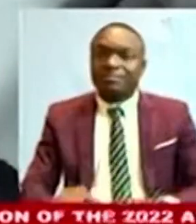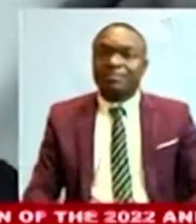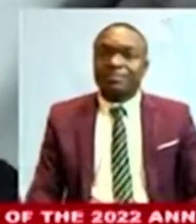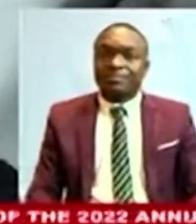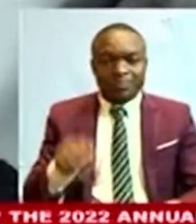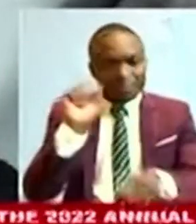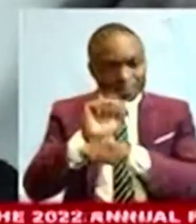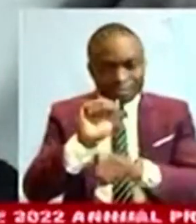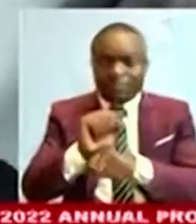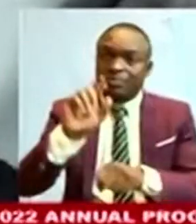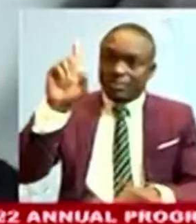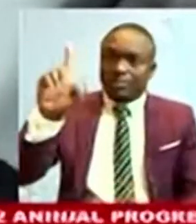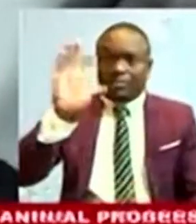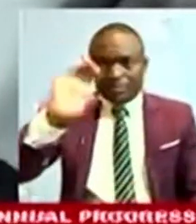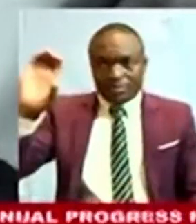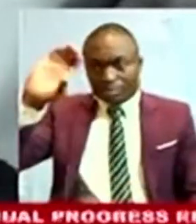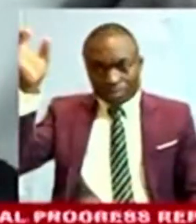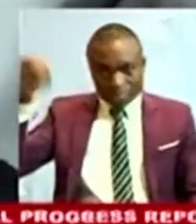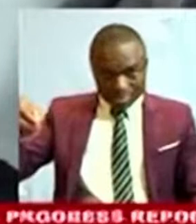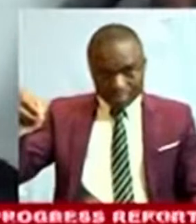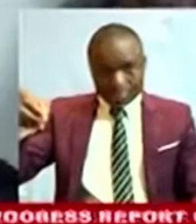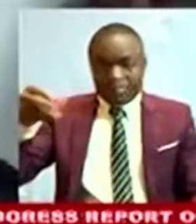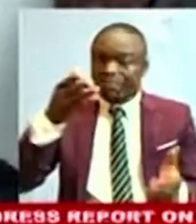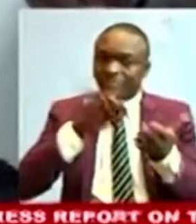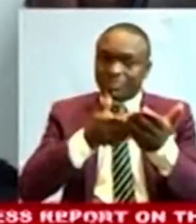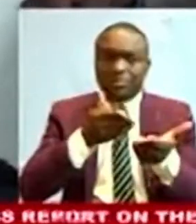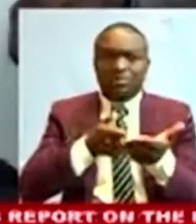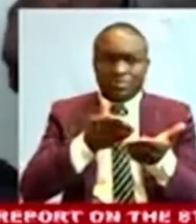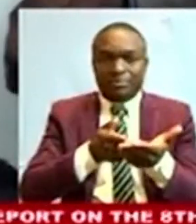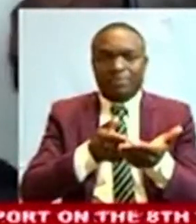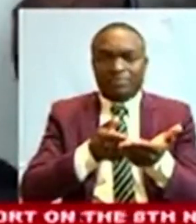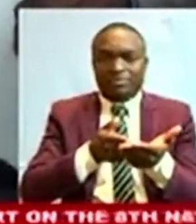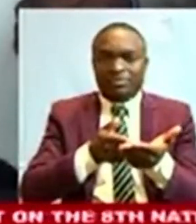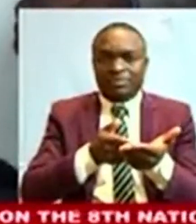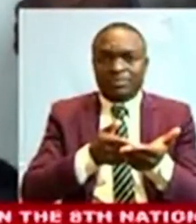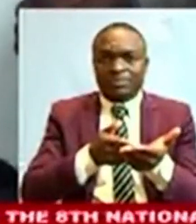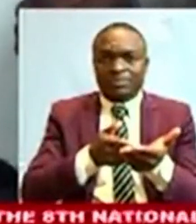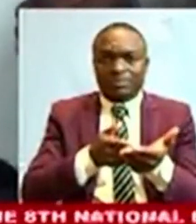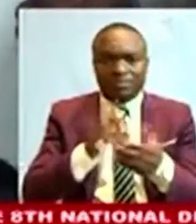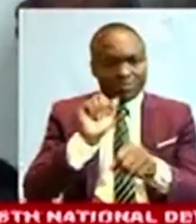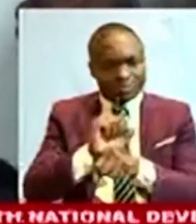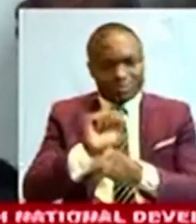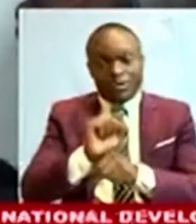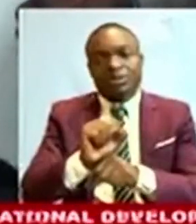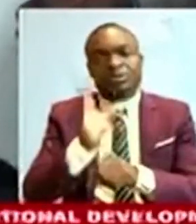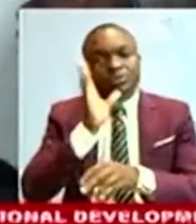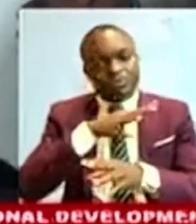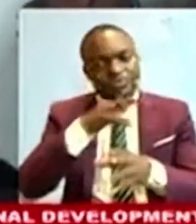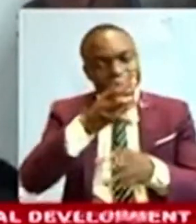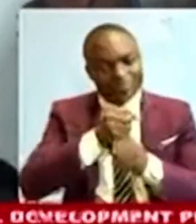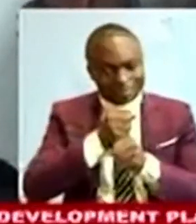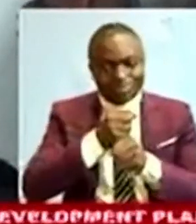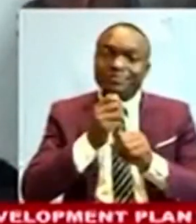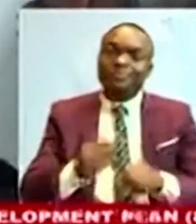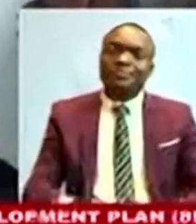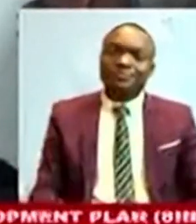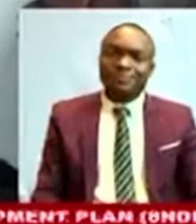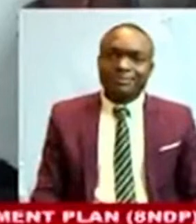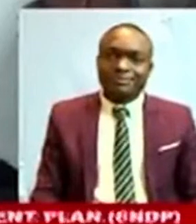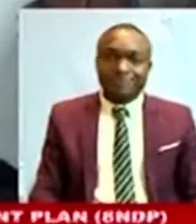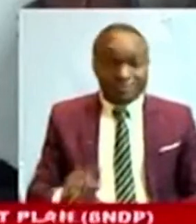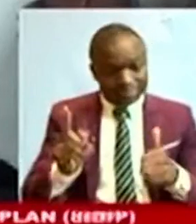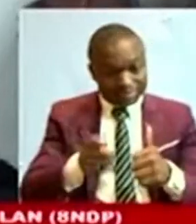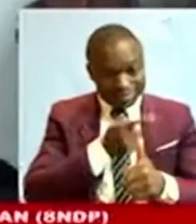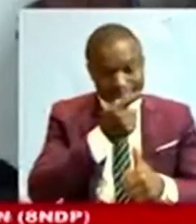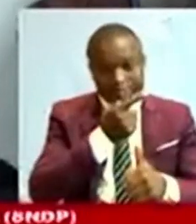was 100%, and this particular indicator was fully met. The next